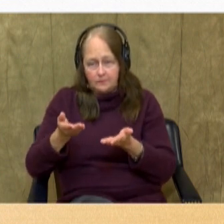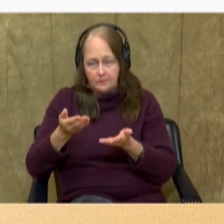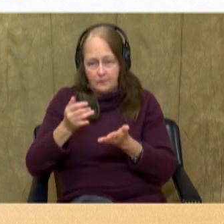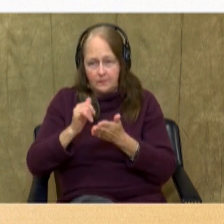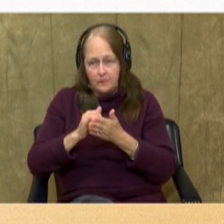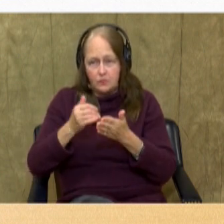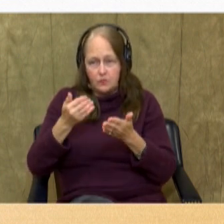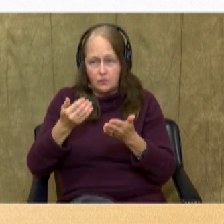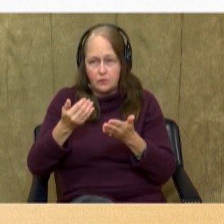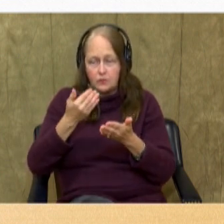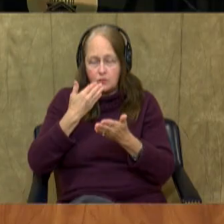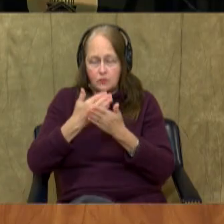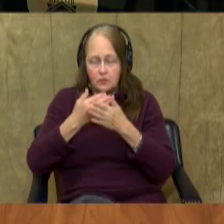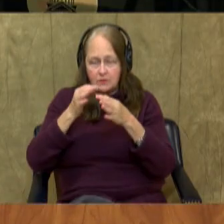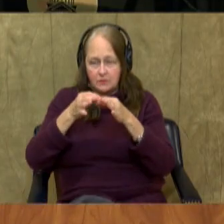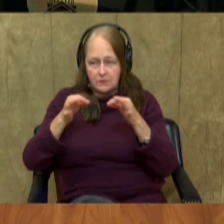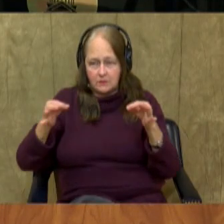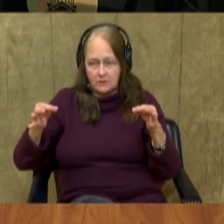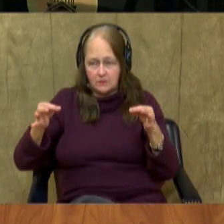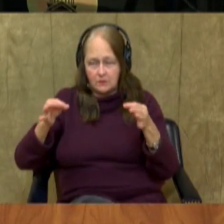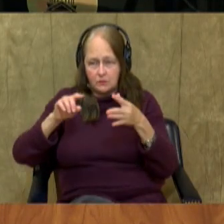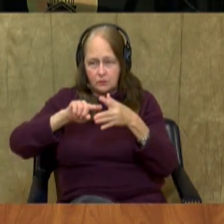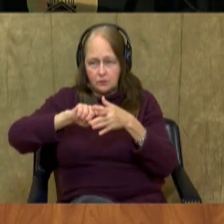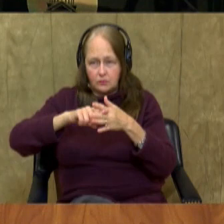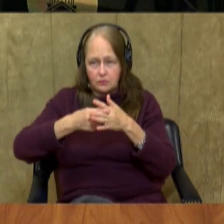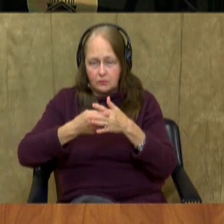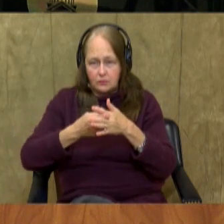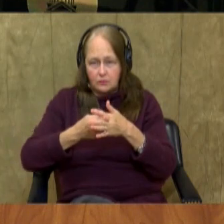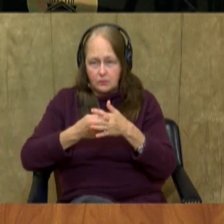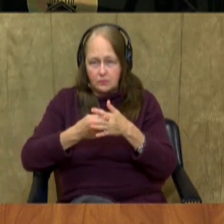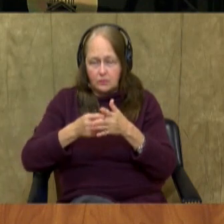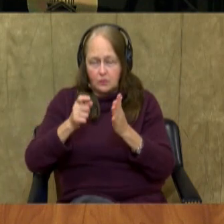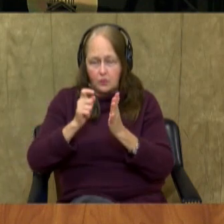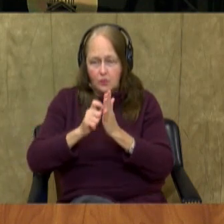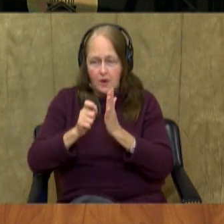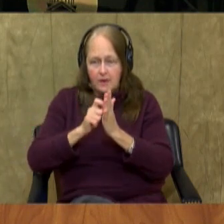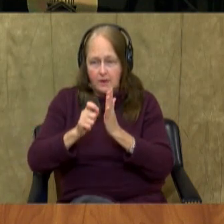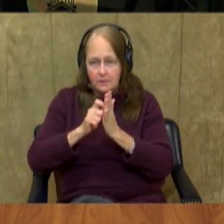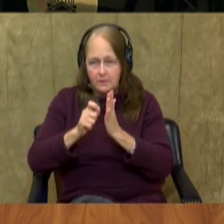sentence starters, and we'll try to incorporate some of that into our writing.